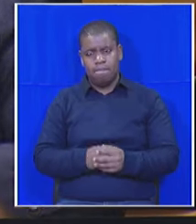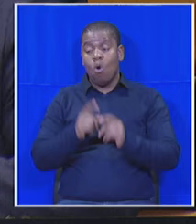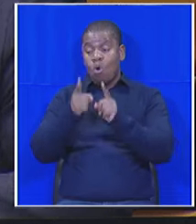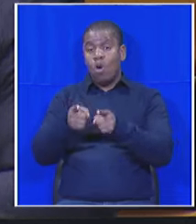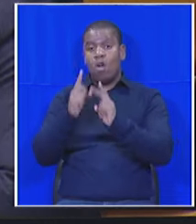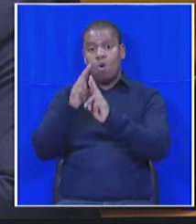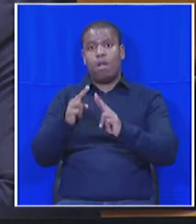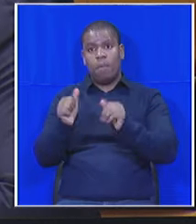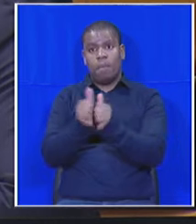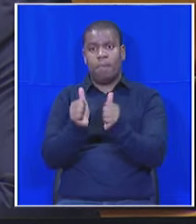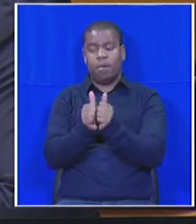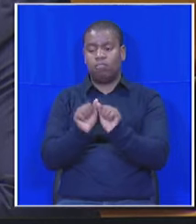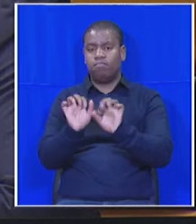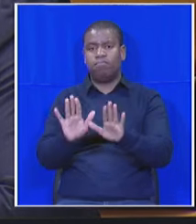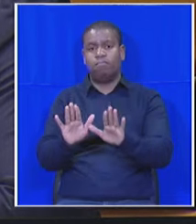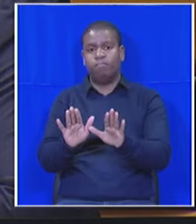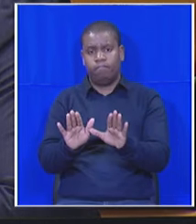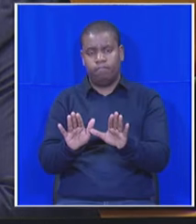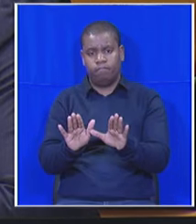Order. Honorable members,